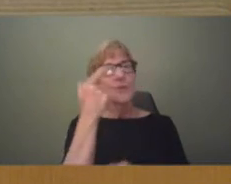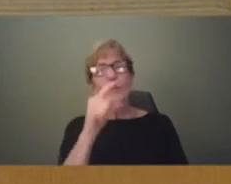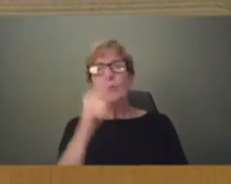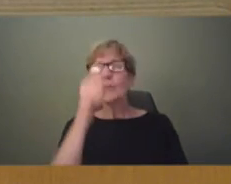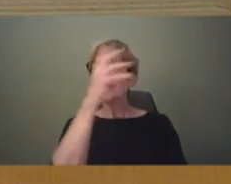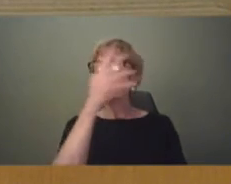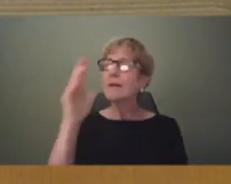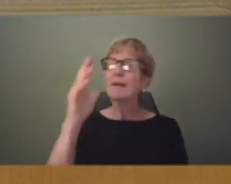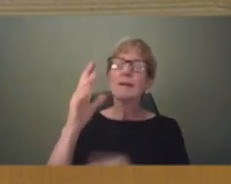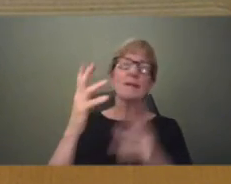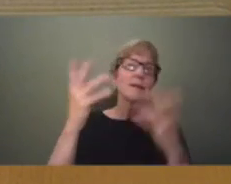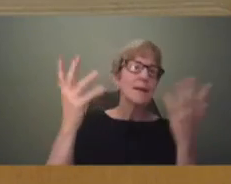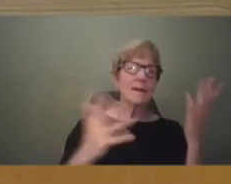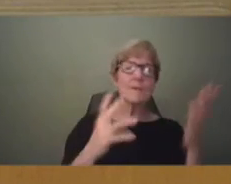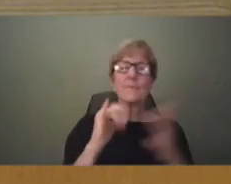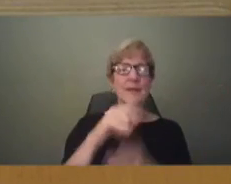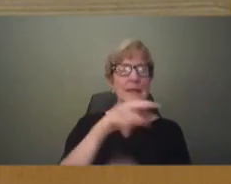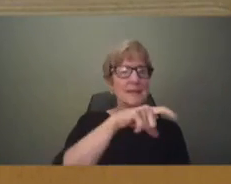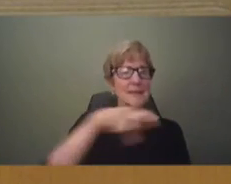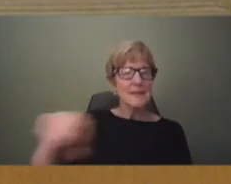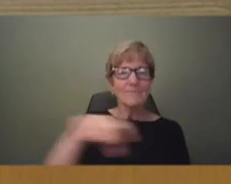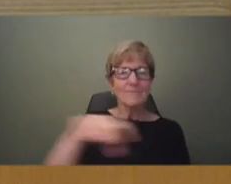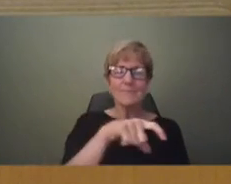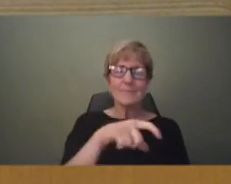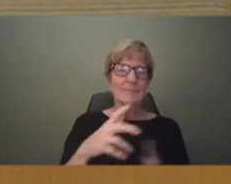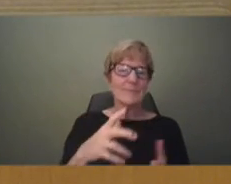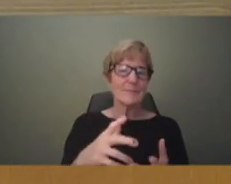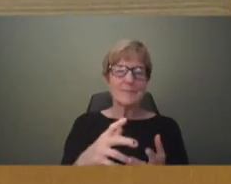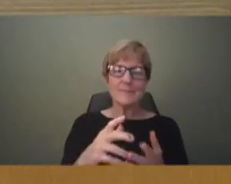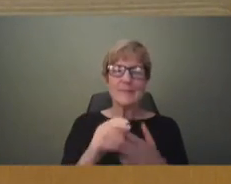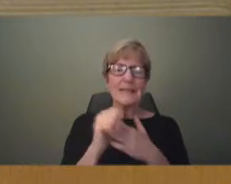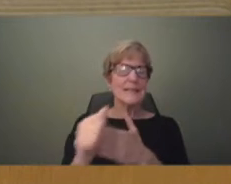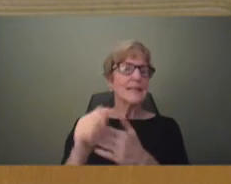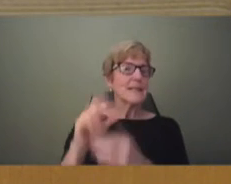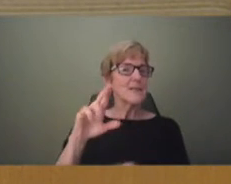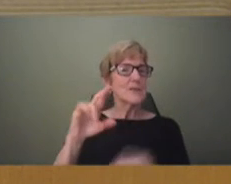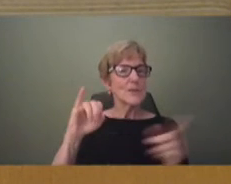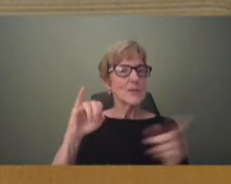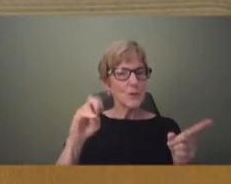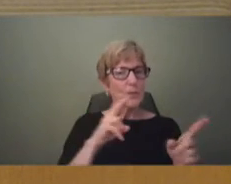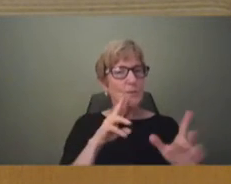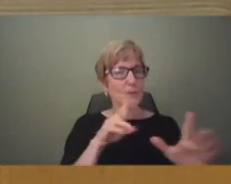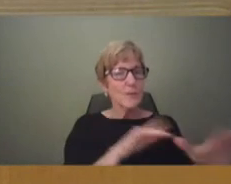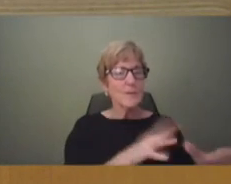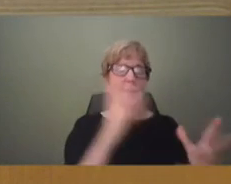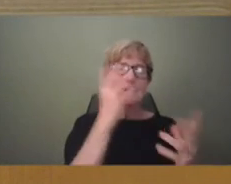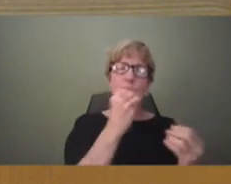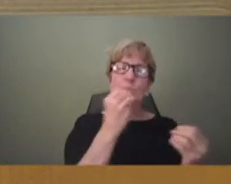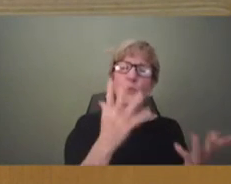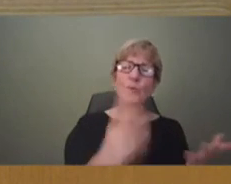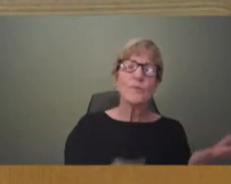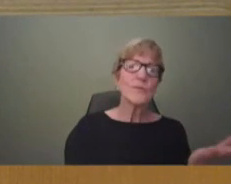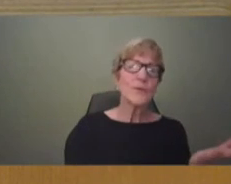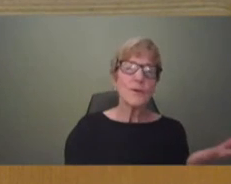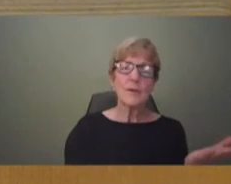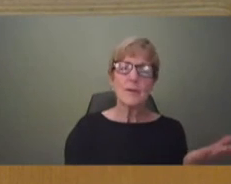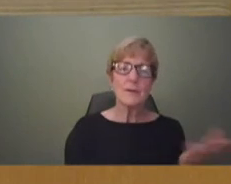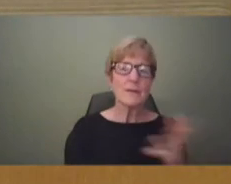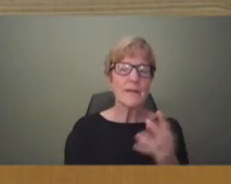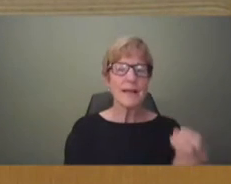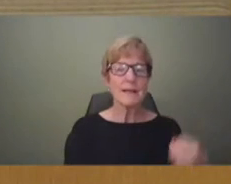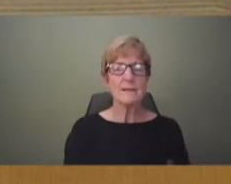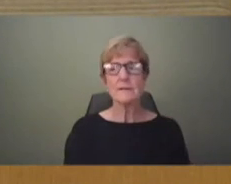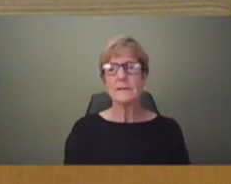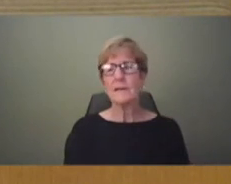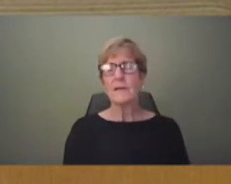this entire stretch of street is leading up to uh the river and it's beautiful and building and